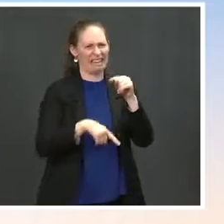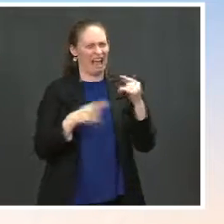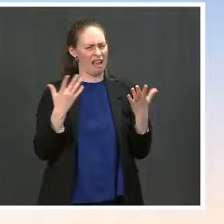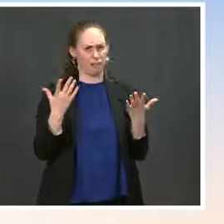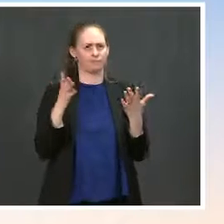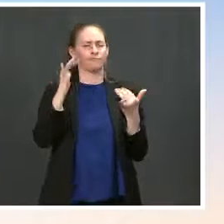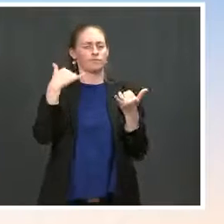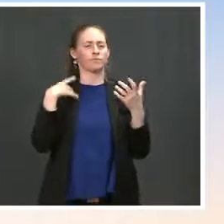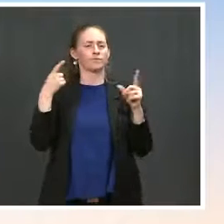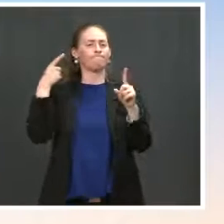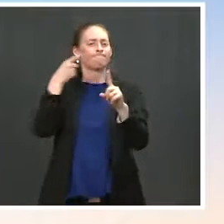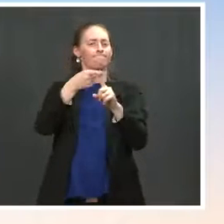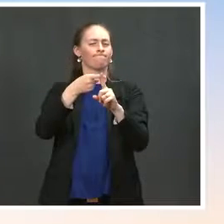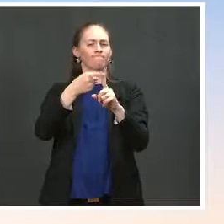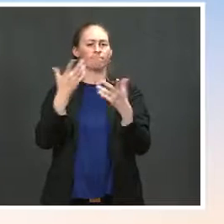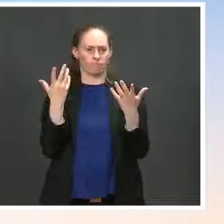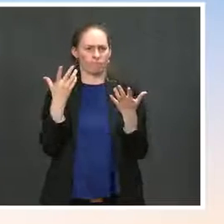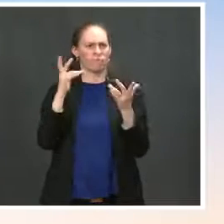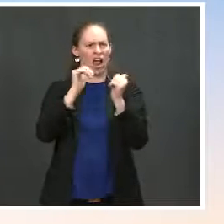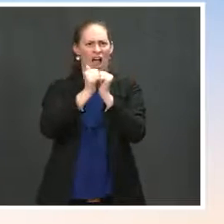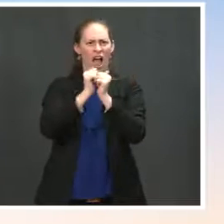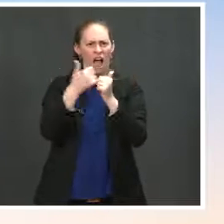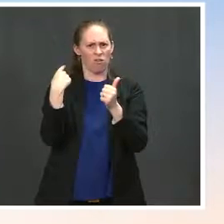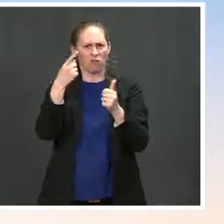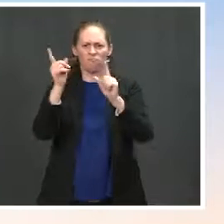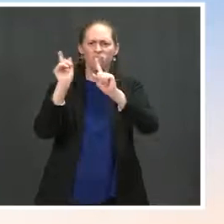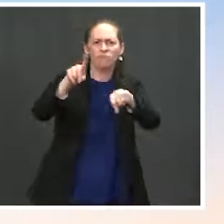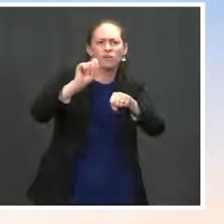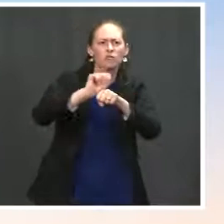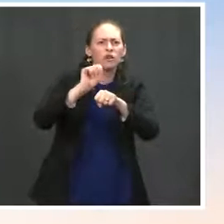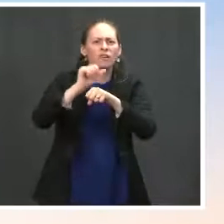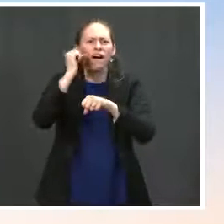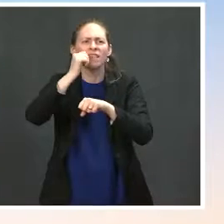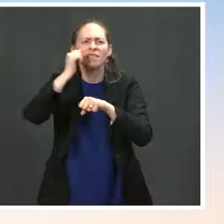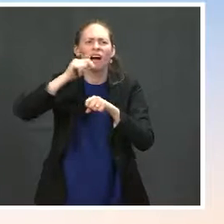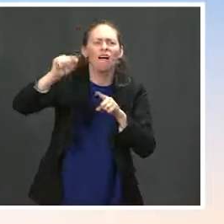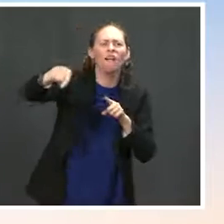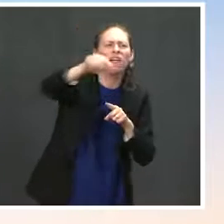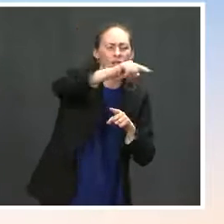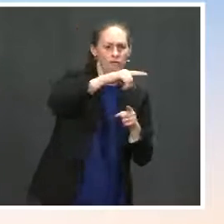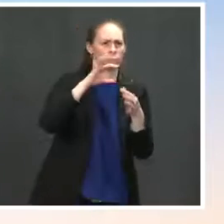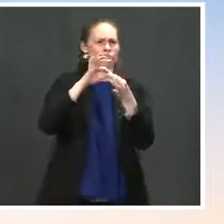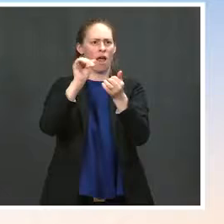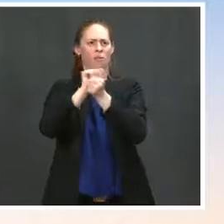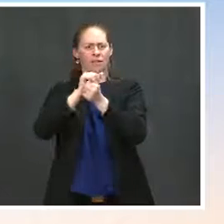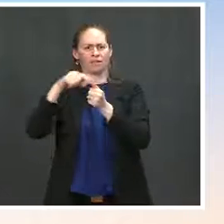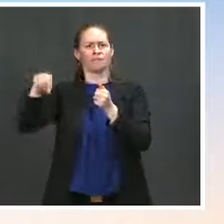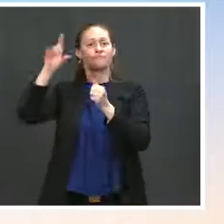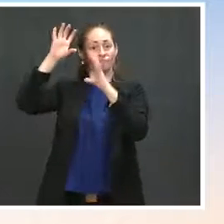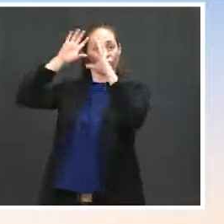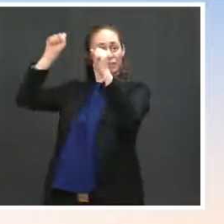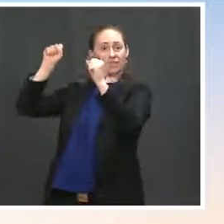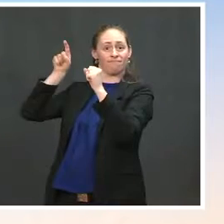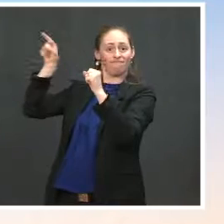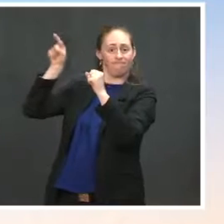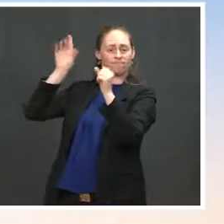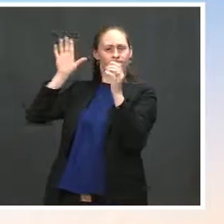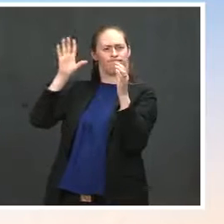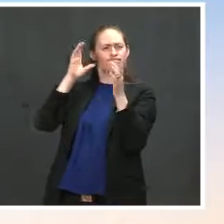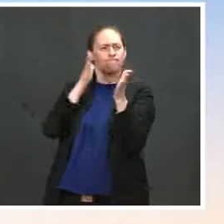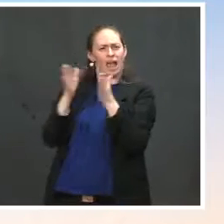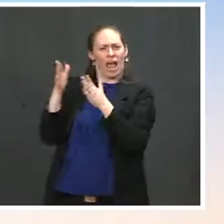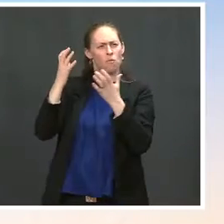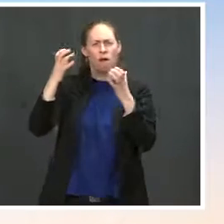here to work every day, especially at this moment in my career. It's Joe Biden's unwavering focus on